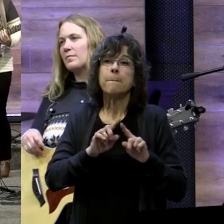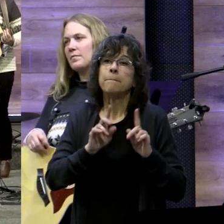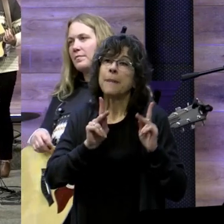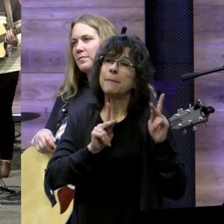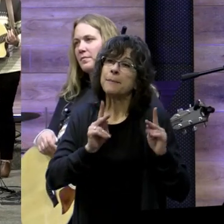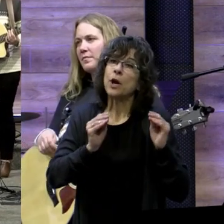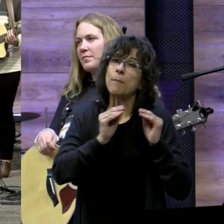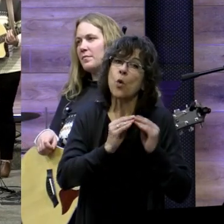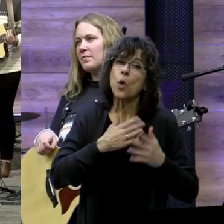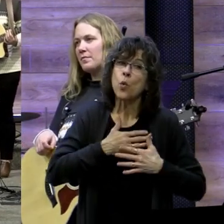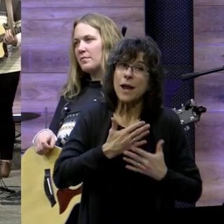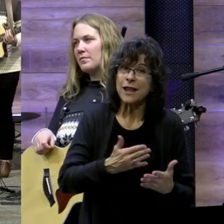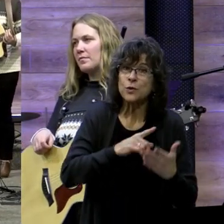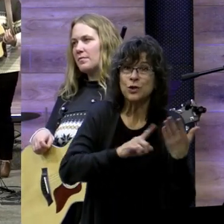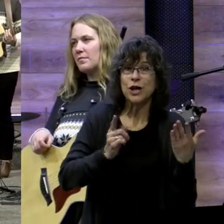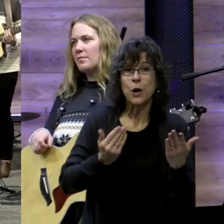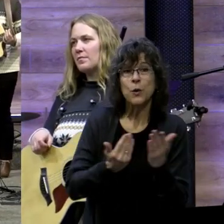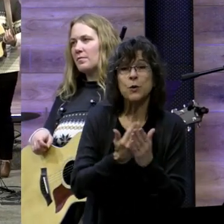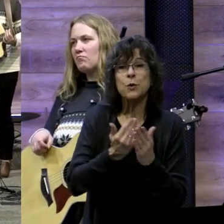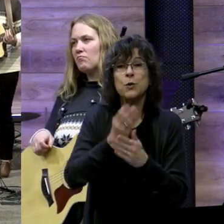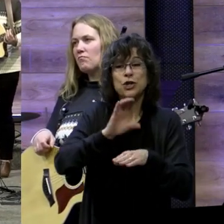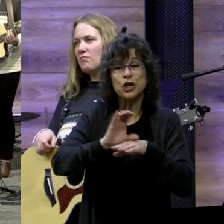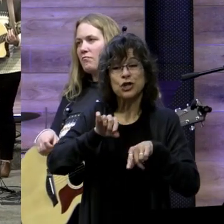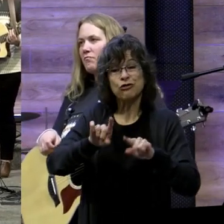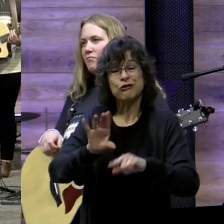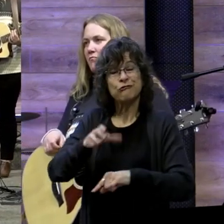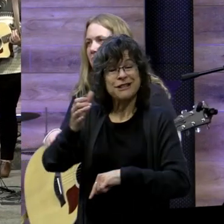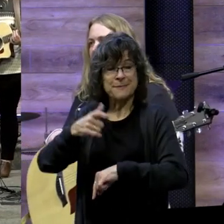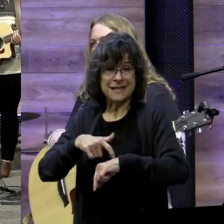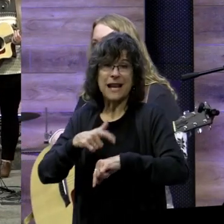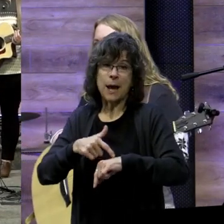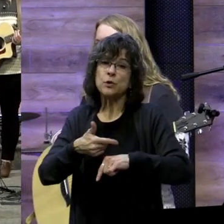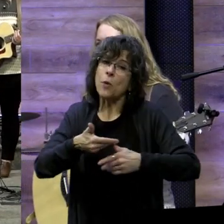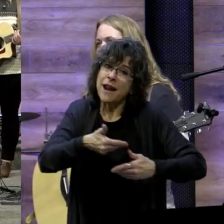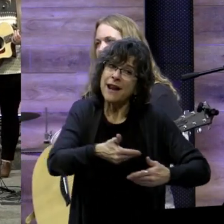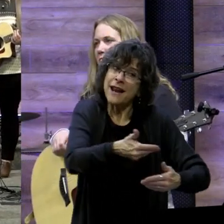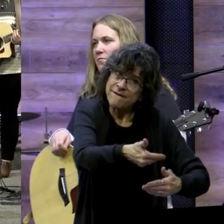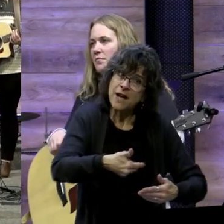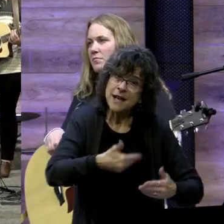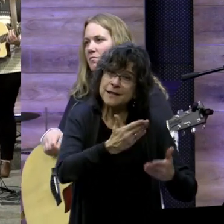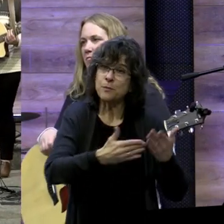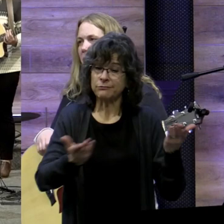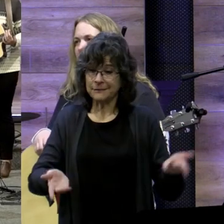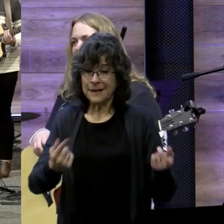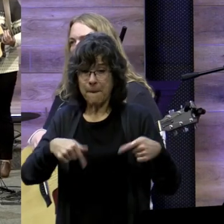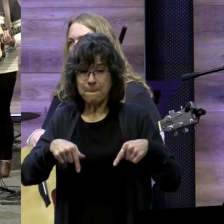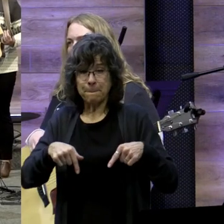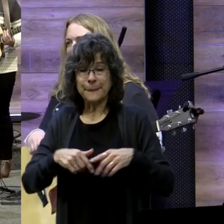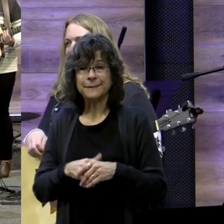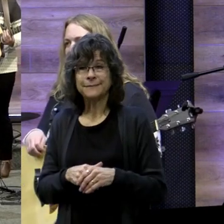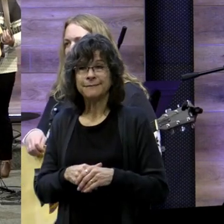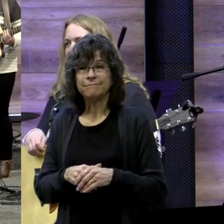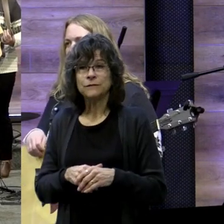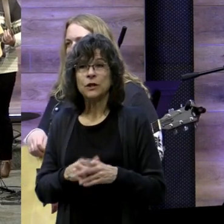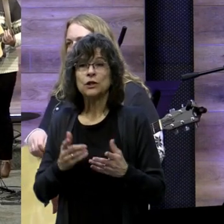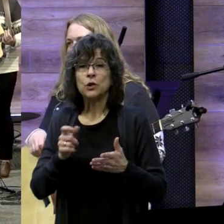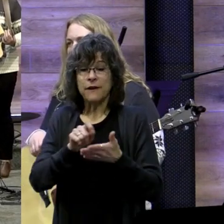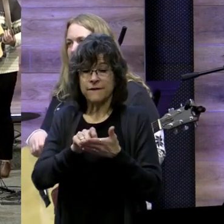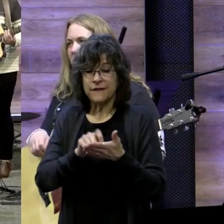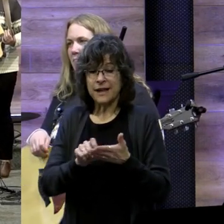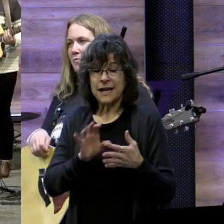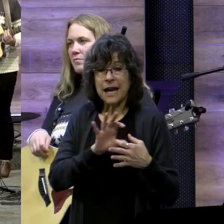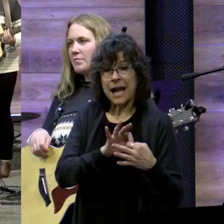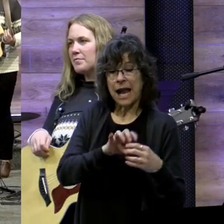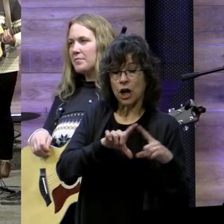come and check out a church around Christmas time and the holidays. So fill out a Connect card or take one of these and